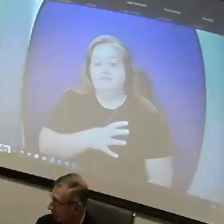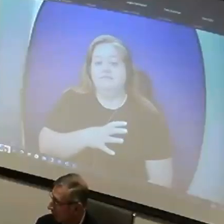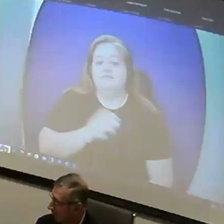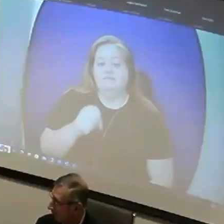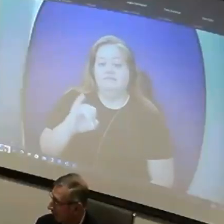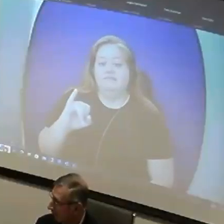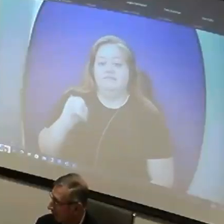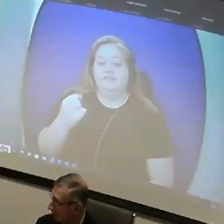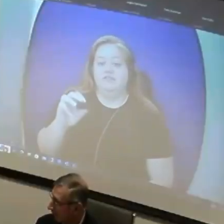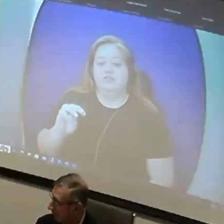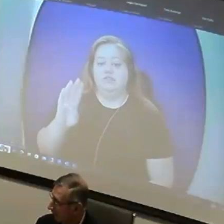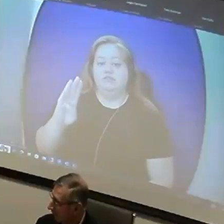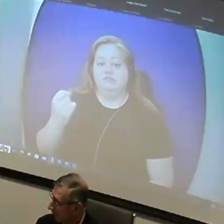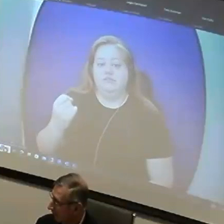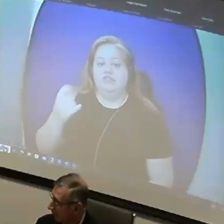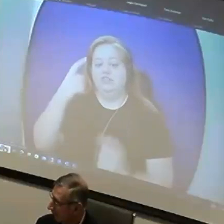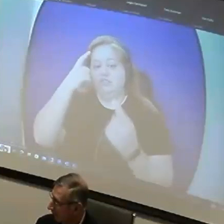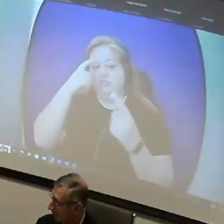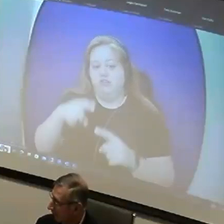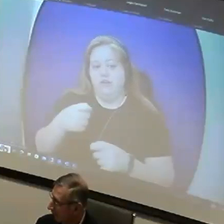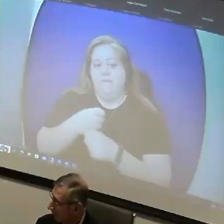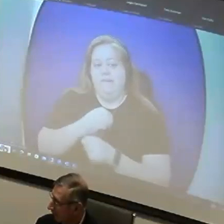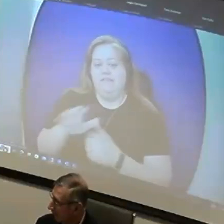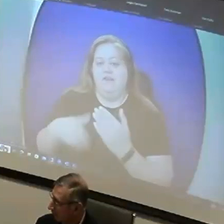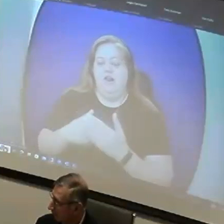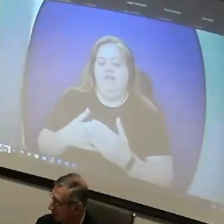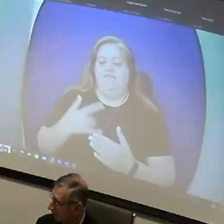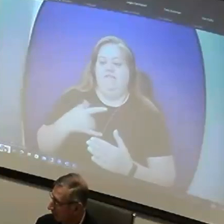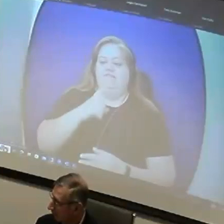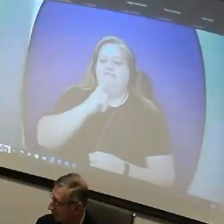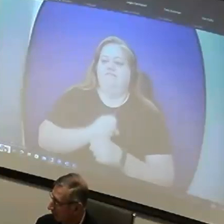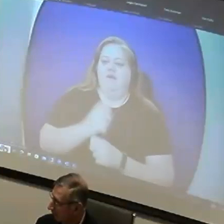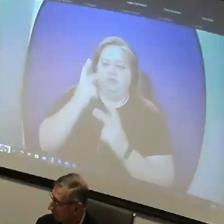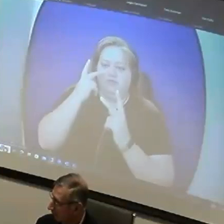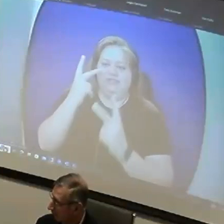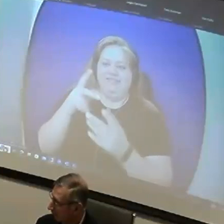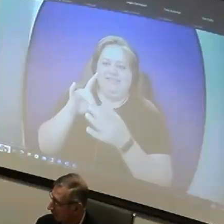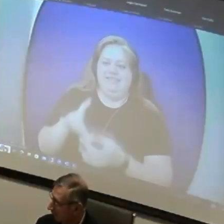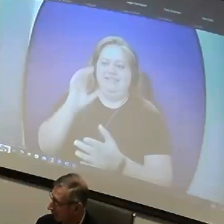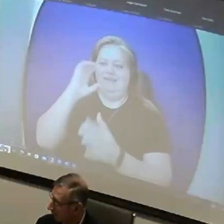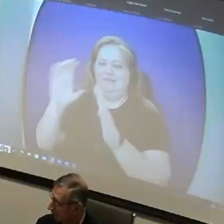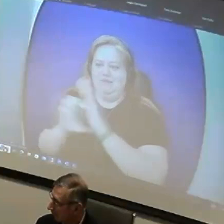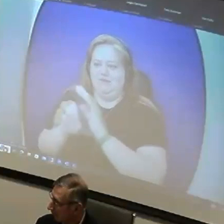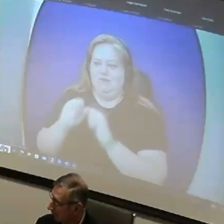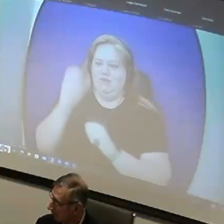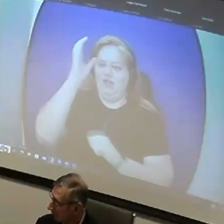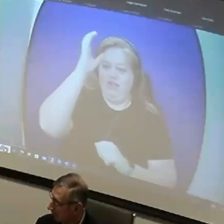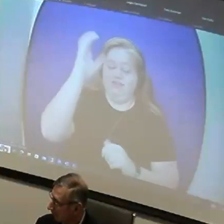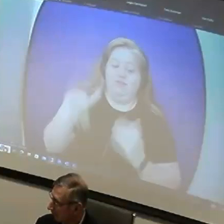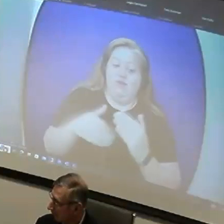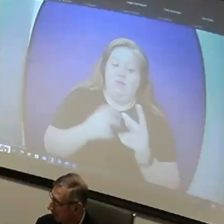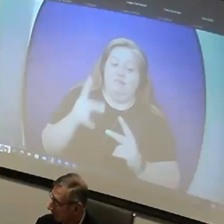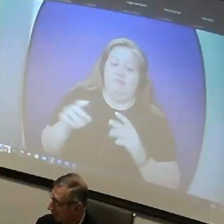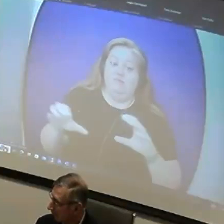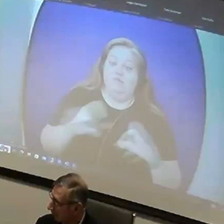that makes it all much more real to see the pictures. And kudos to all the people who do the work because